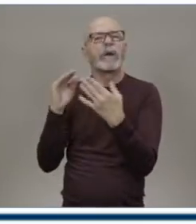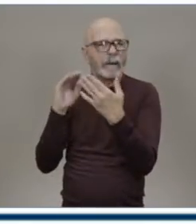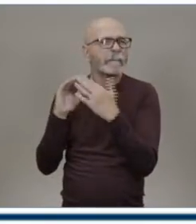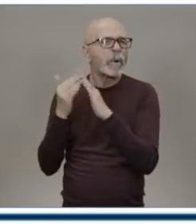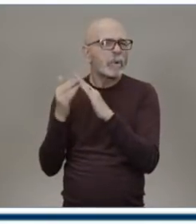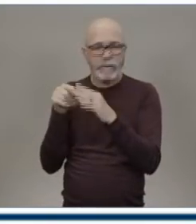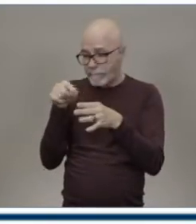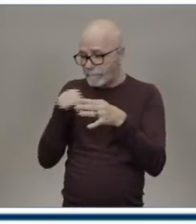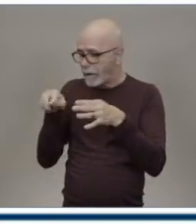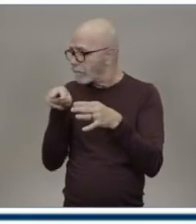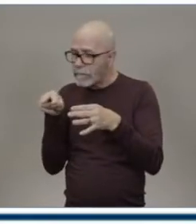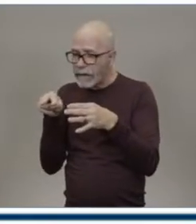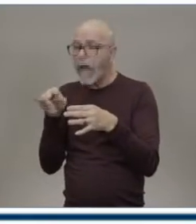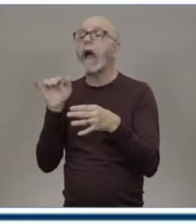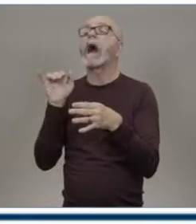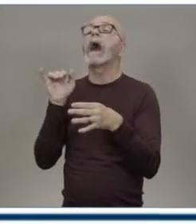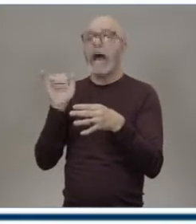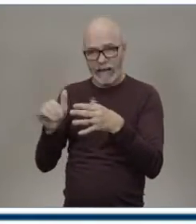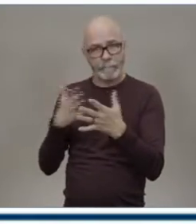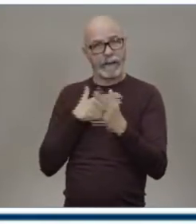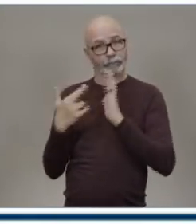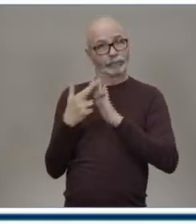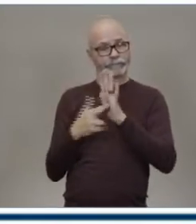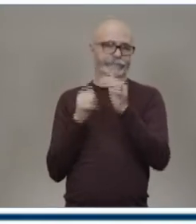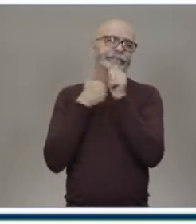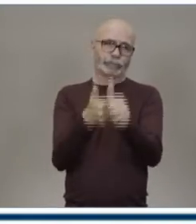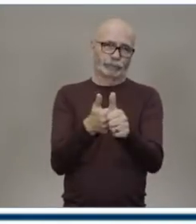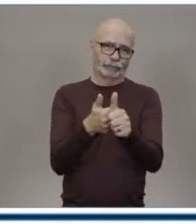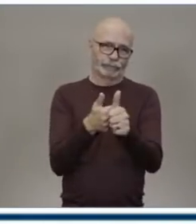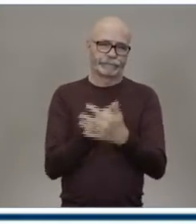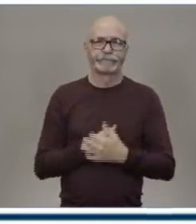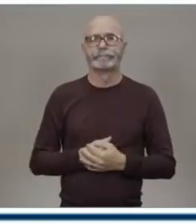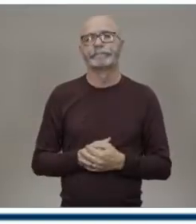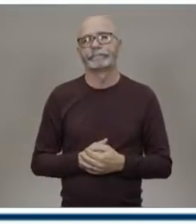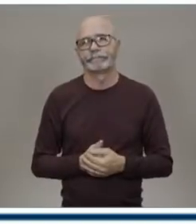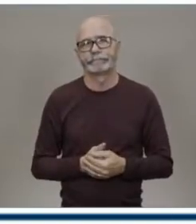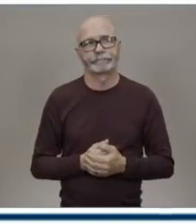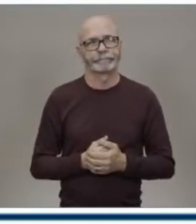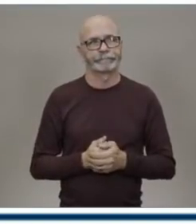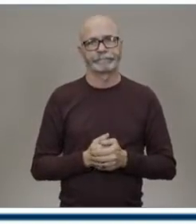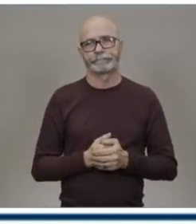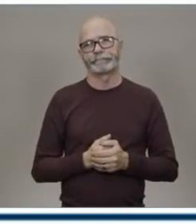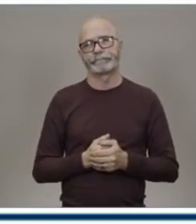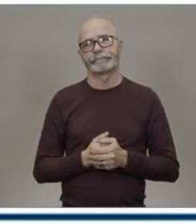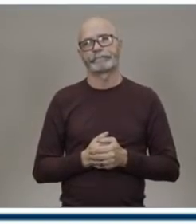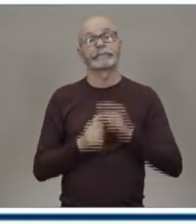to go and use that online tool now. Moving on to vaccines.